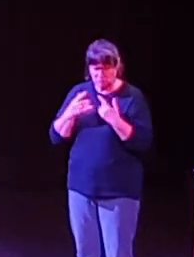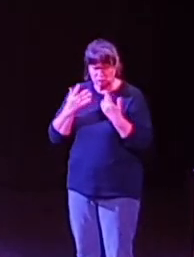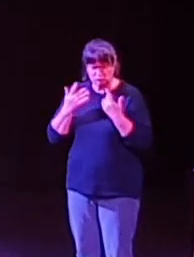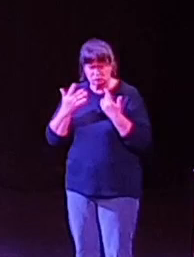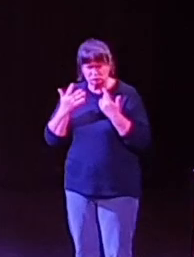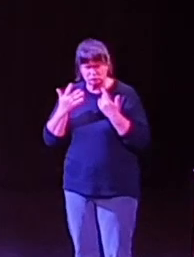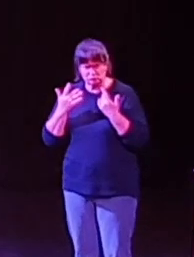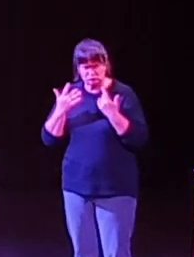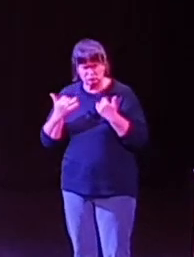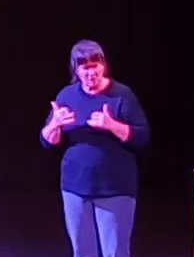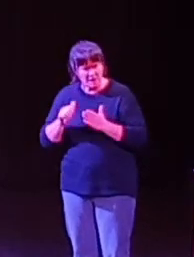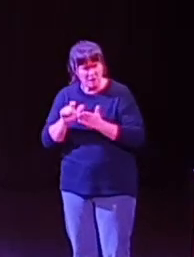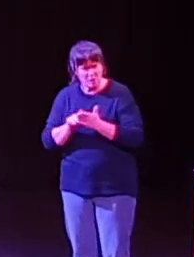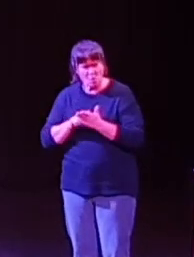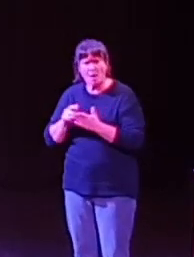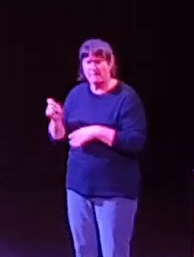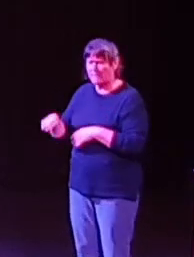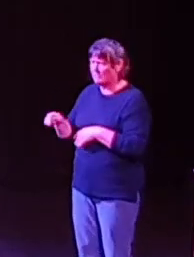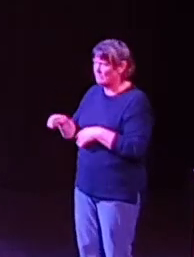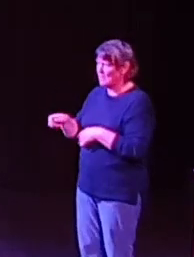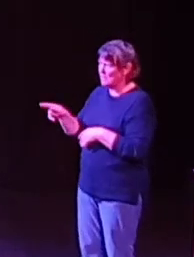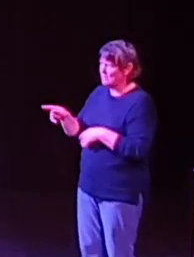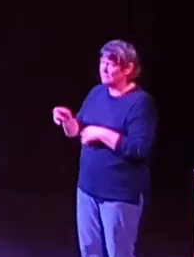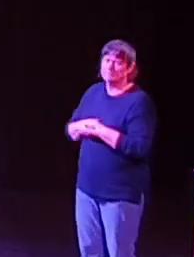or Sharia court or something. That's really interesting.